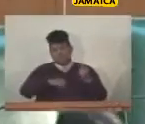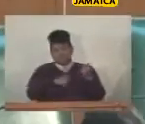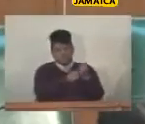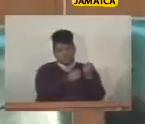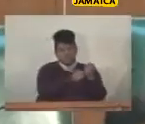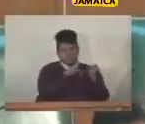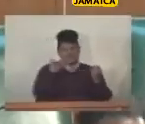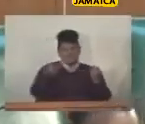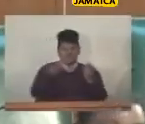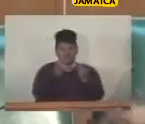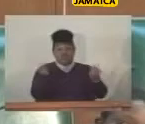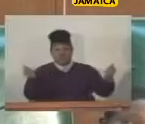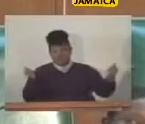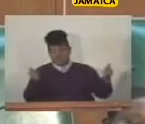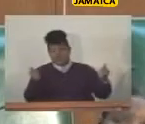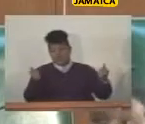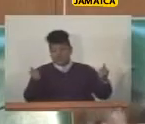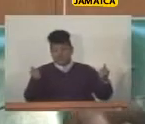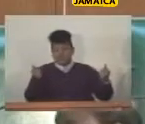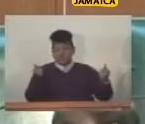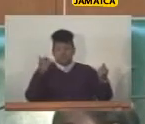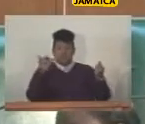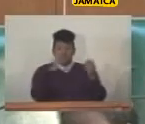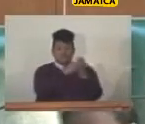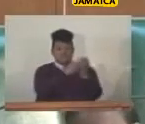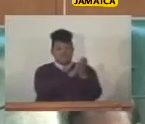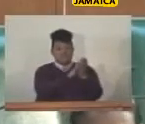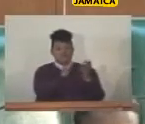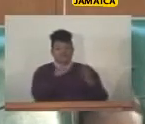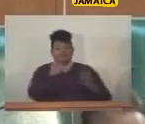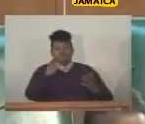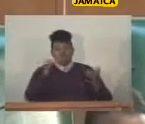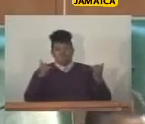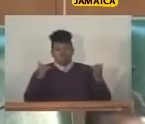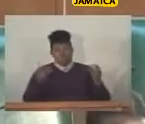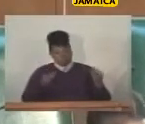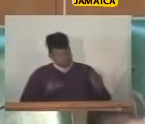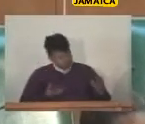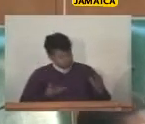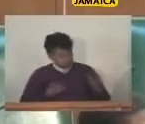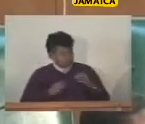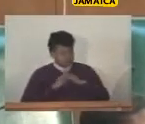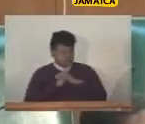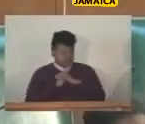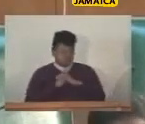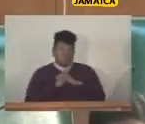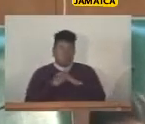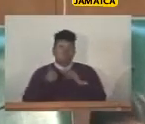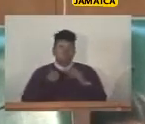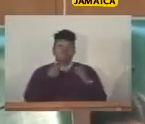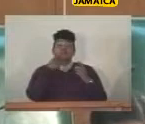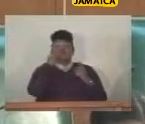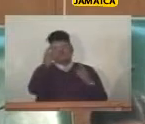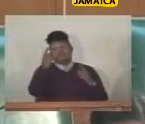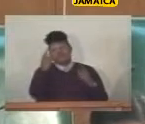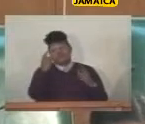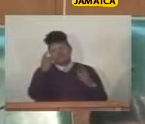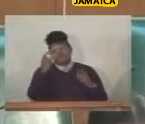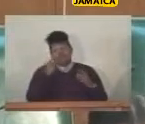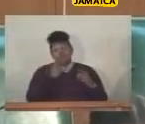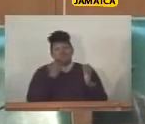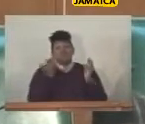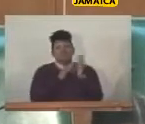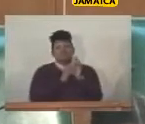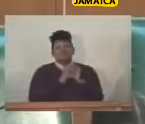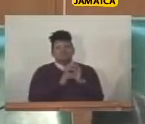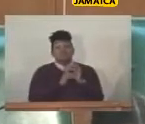the resolution that is tabled before us. And as I stated and